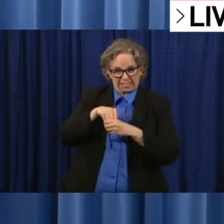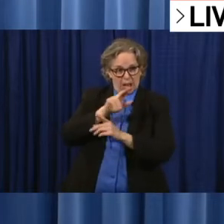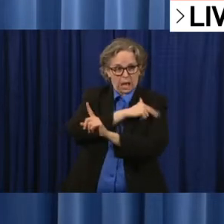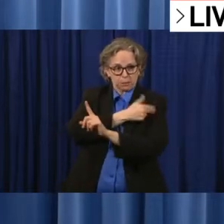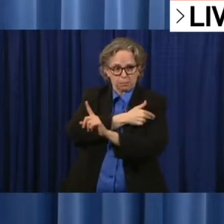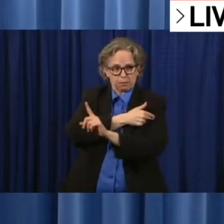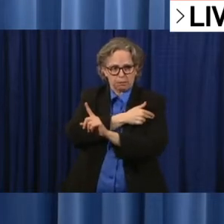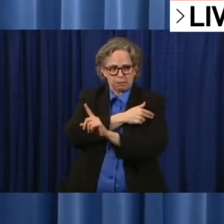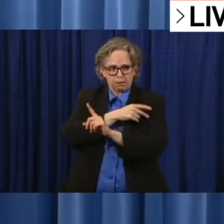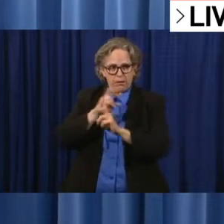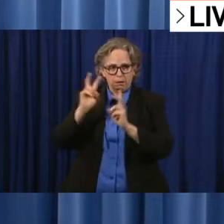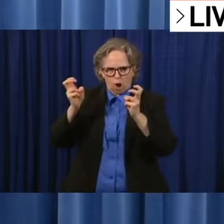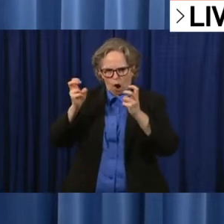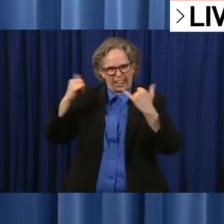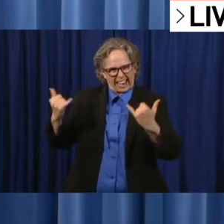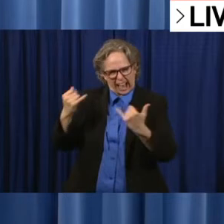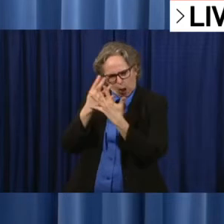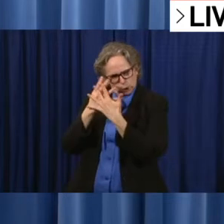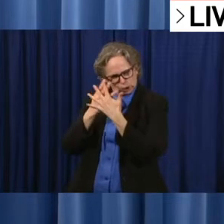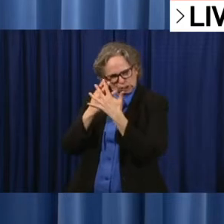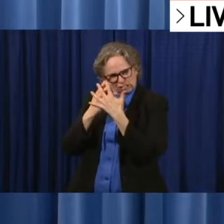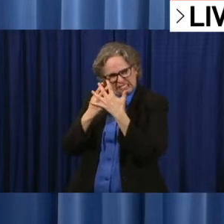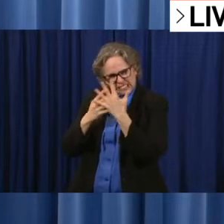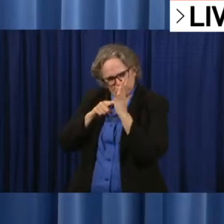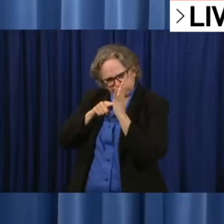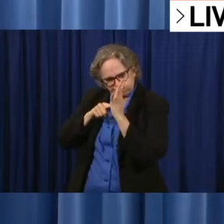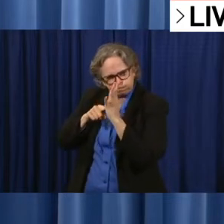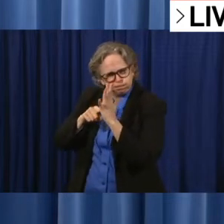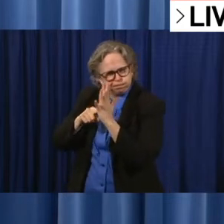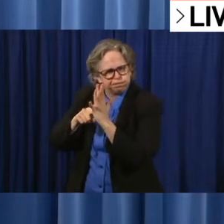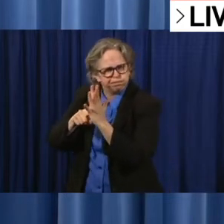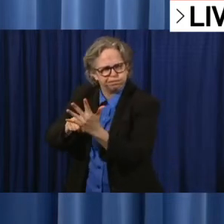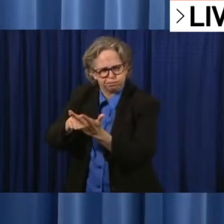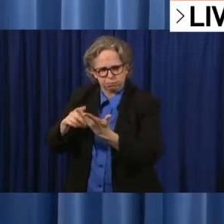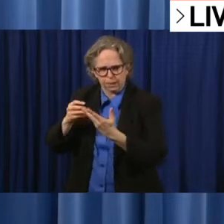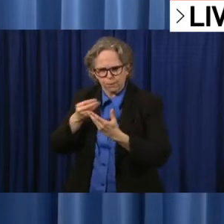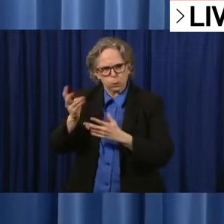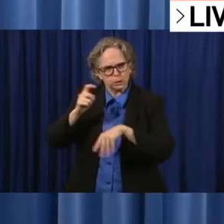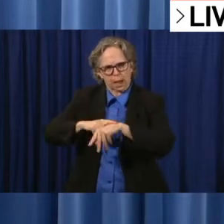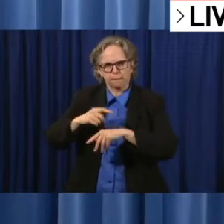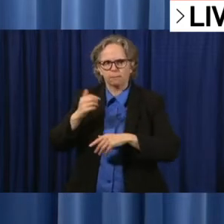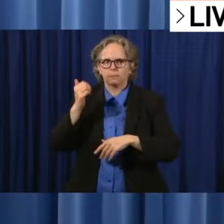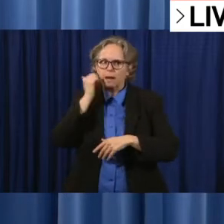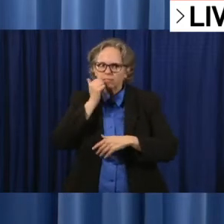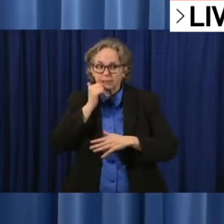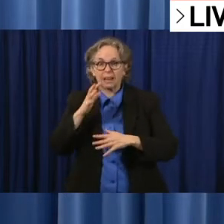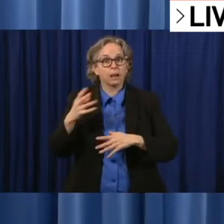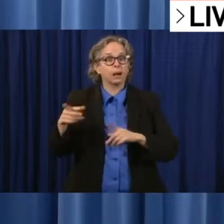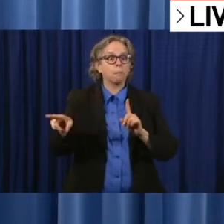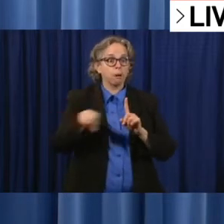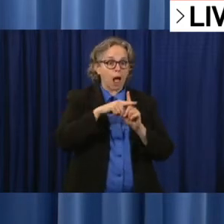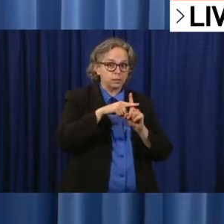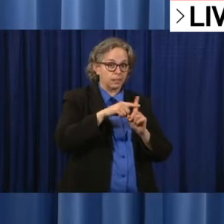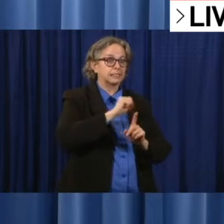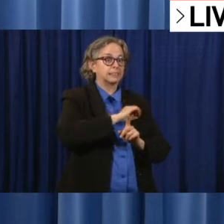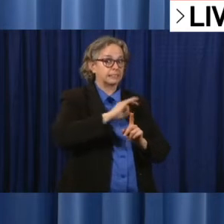screened at the beginning of their shifts. This will, of course, continue. All impacted staff have been